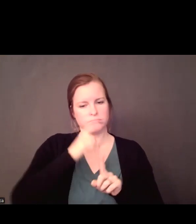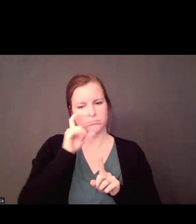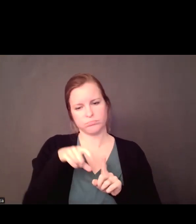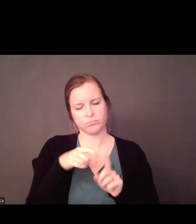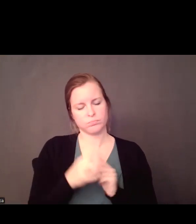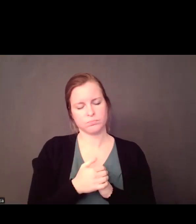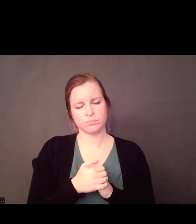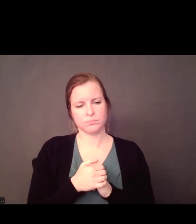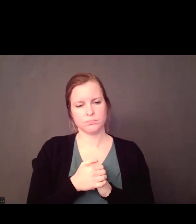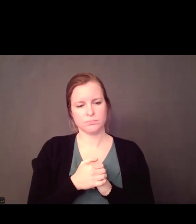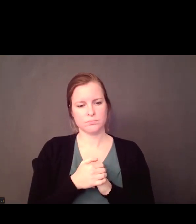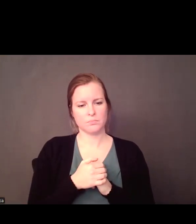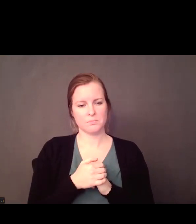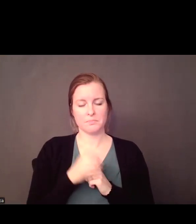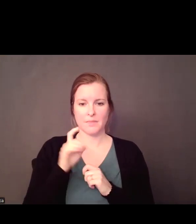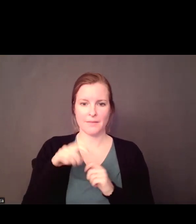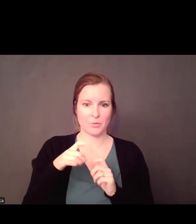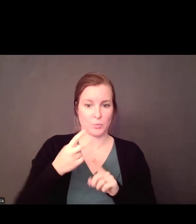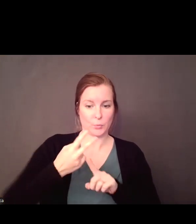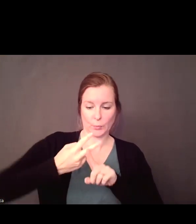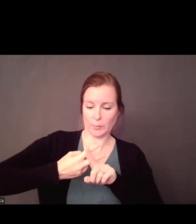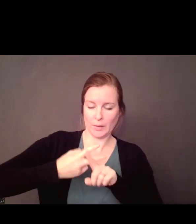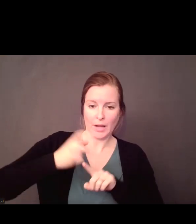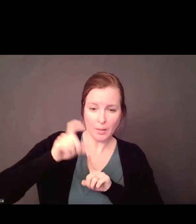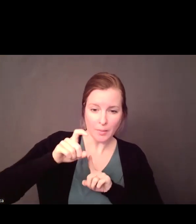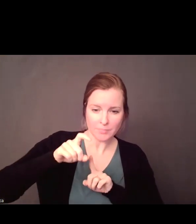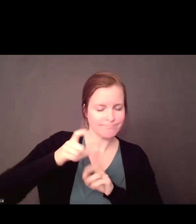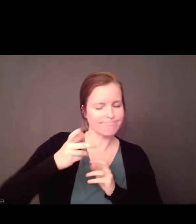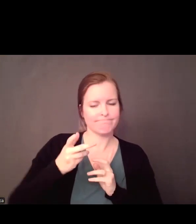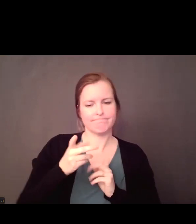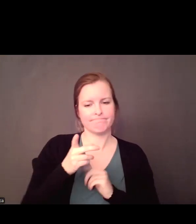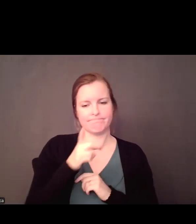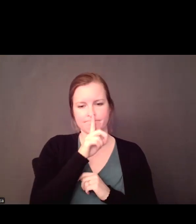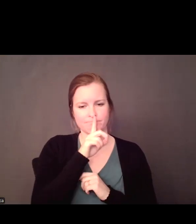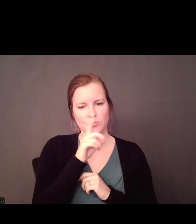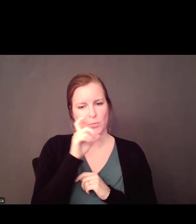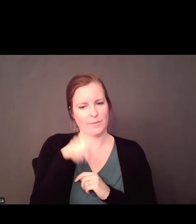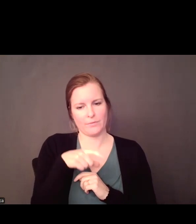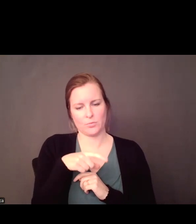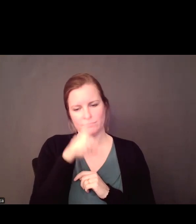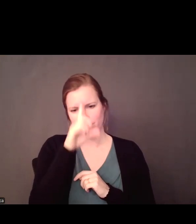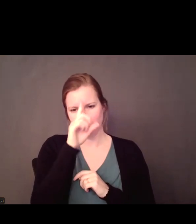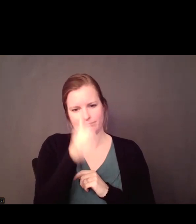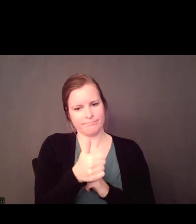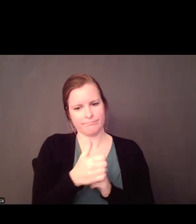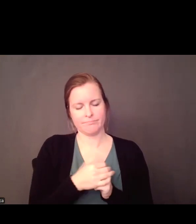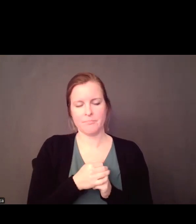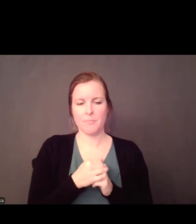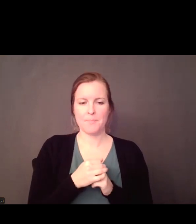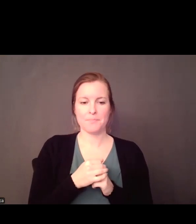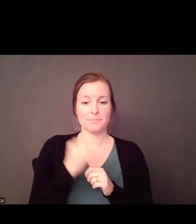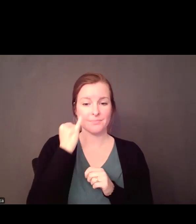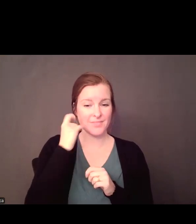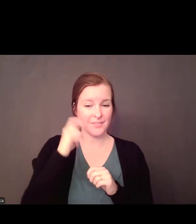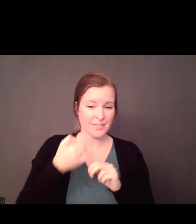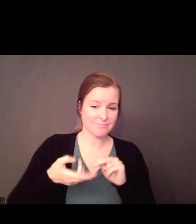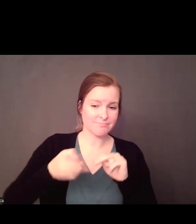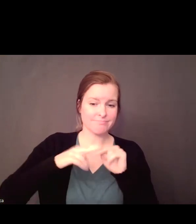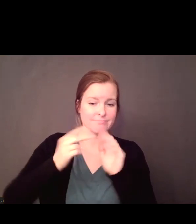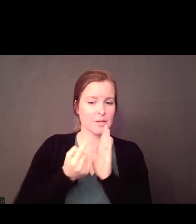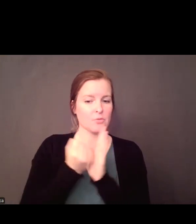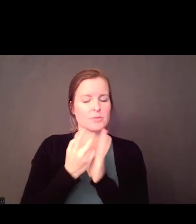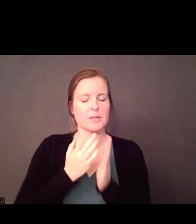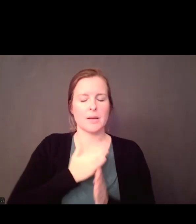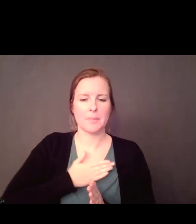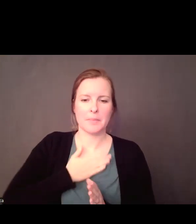has to occur over 2 months. And if more hours are needed for whatever reason, please have a conversation with the